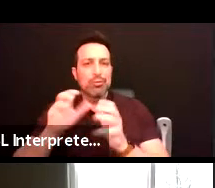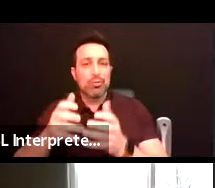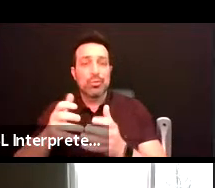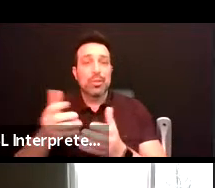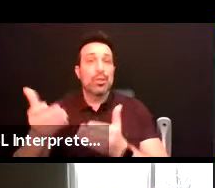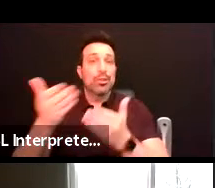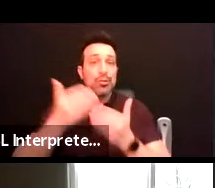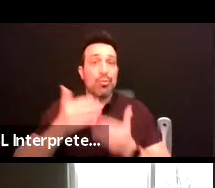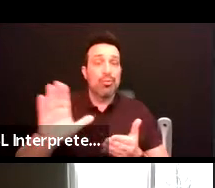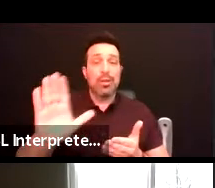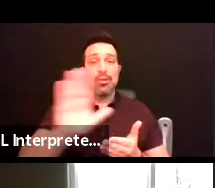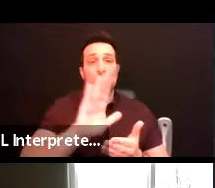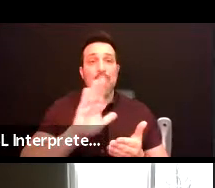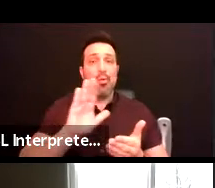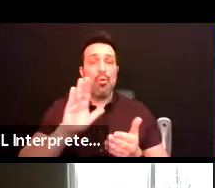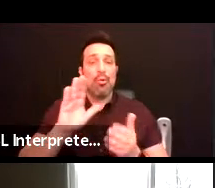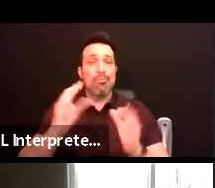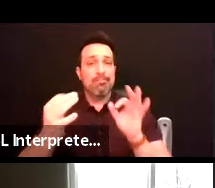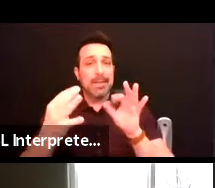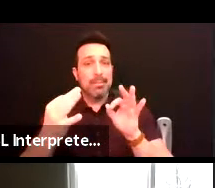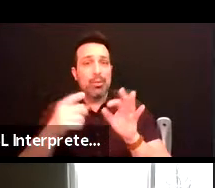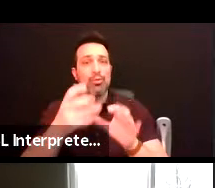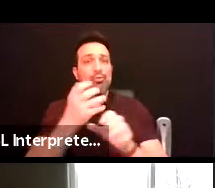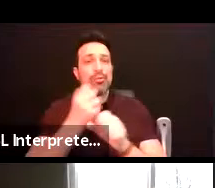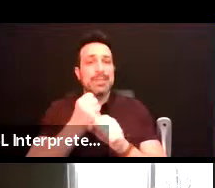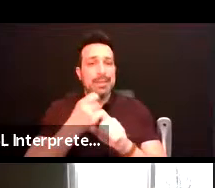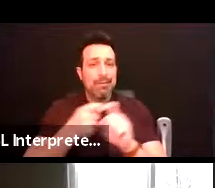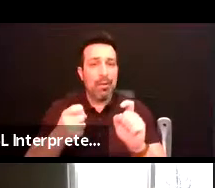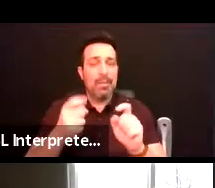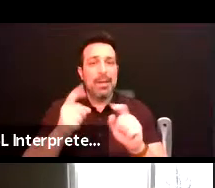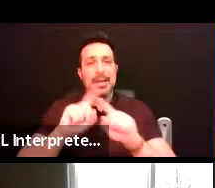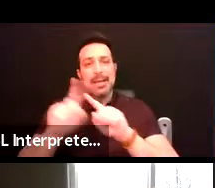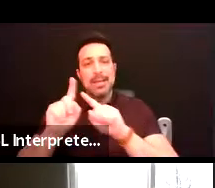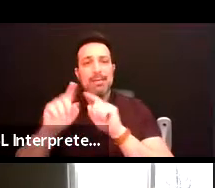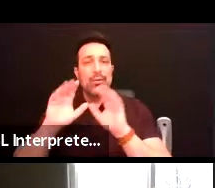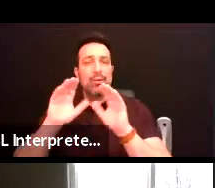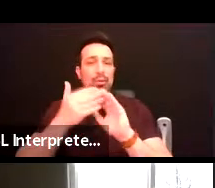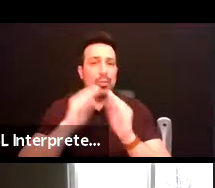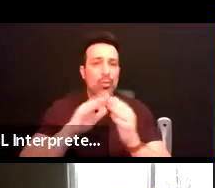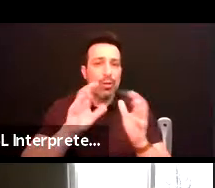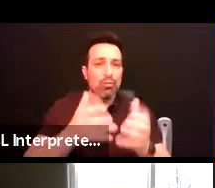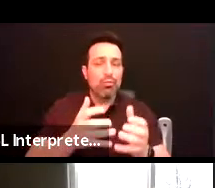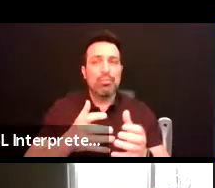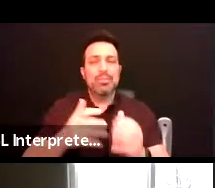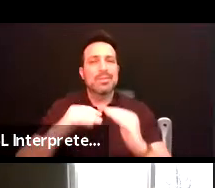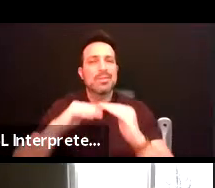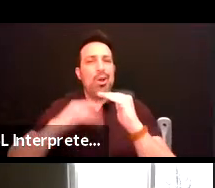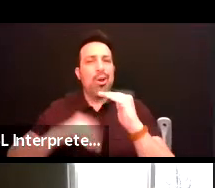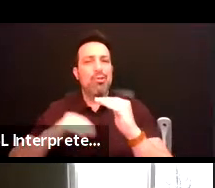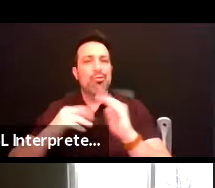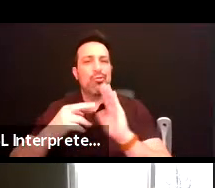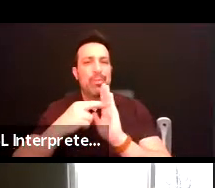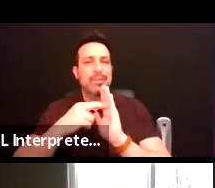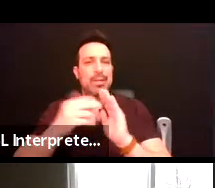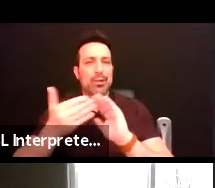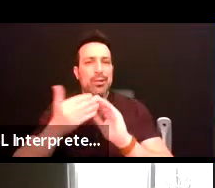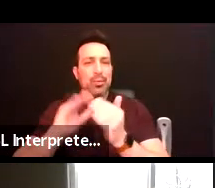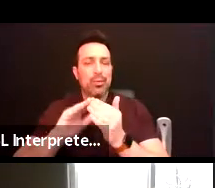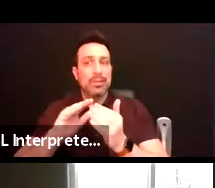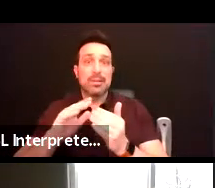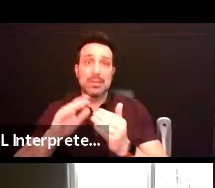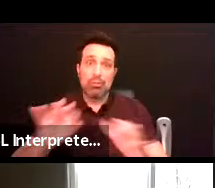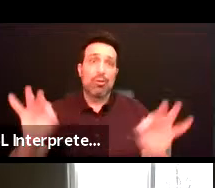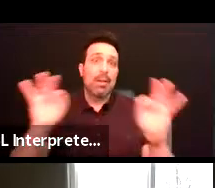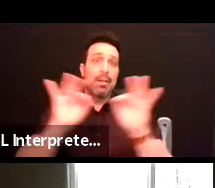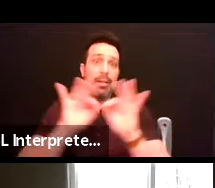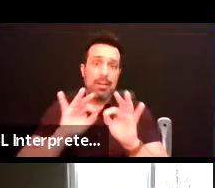your input that you've received from different community groups and underrepresented communities will be very